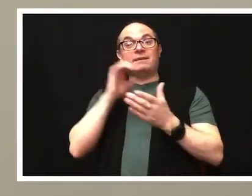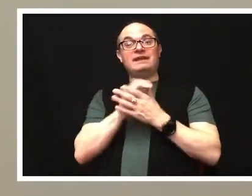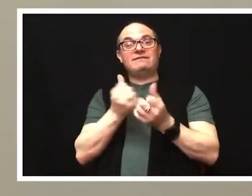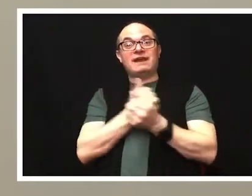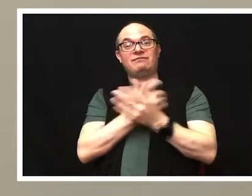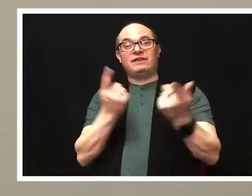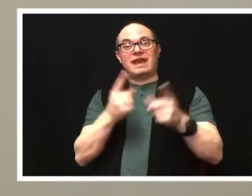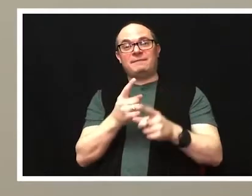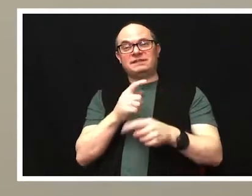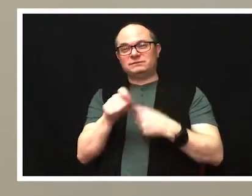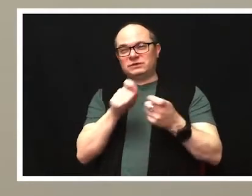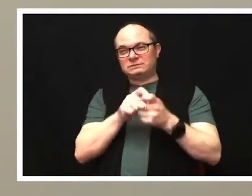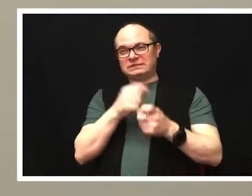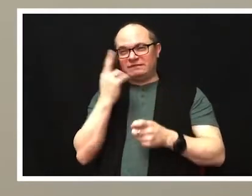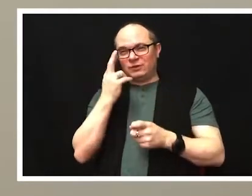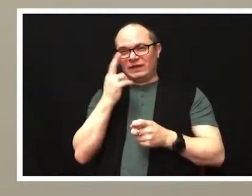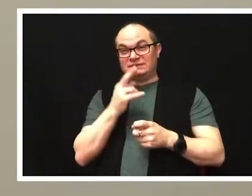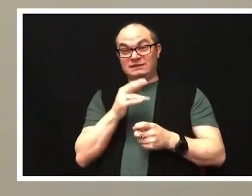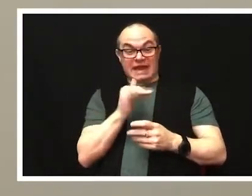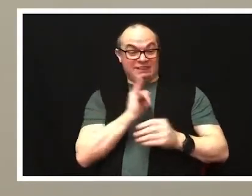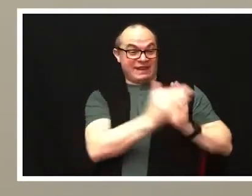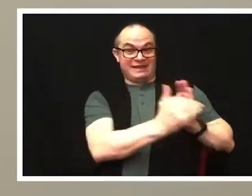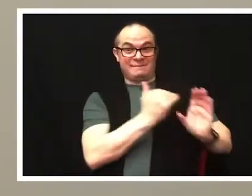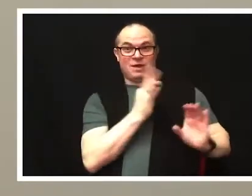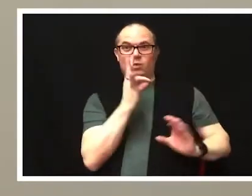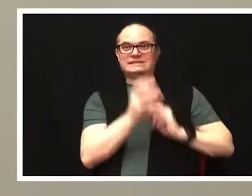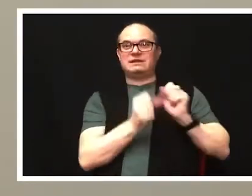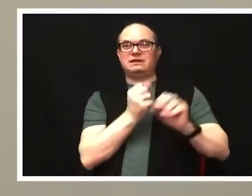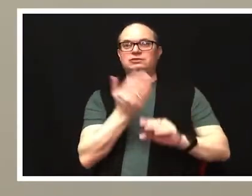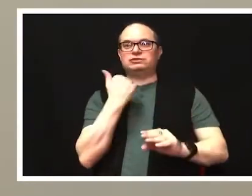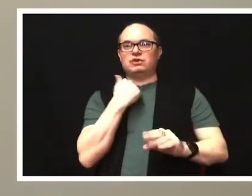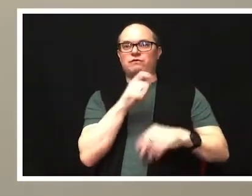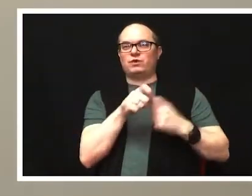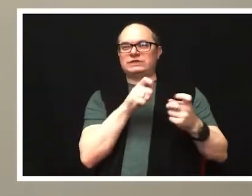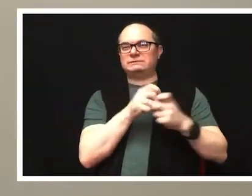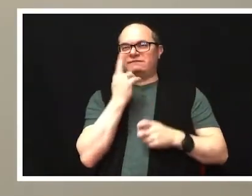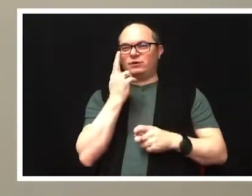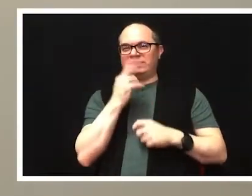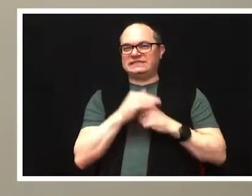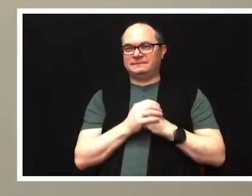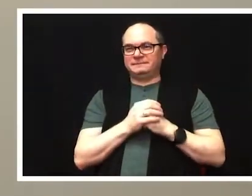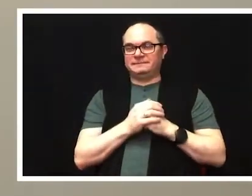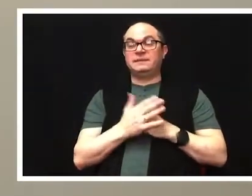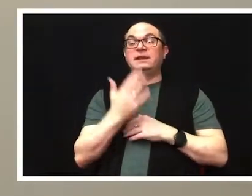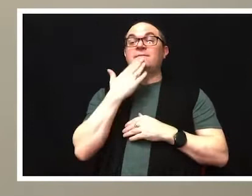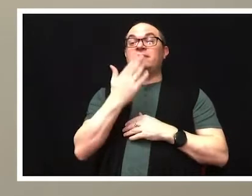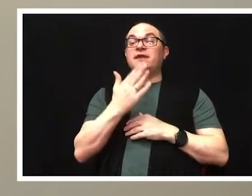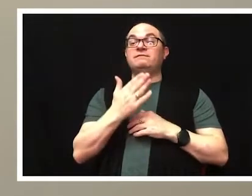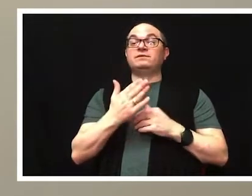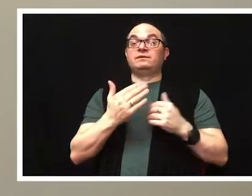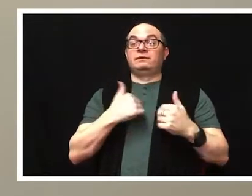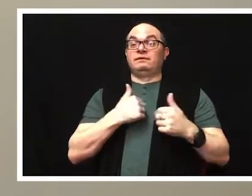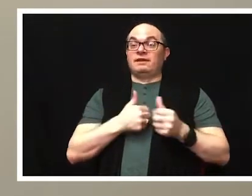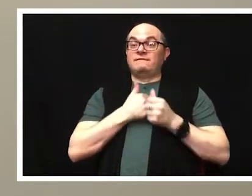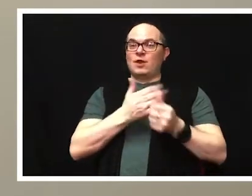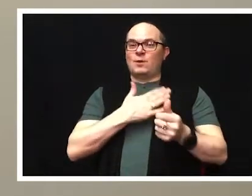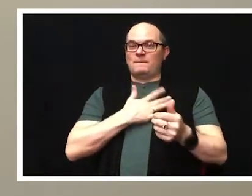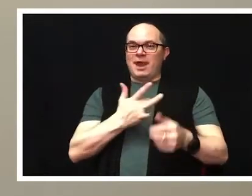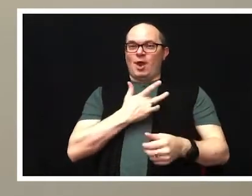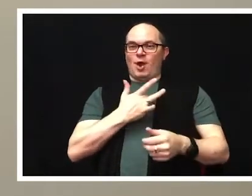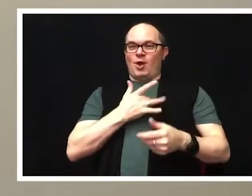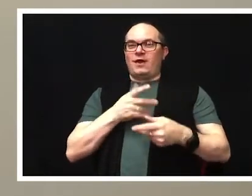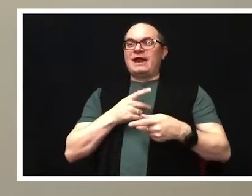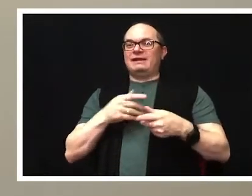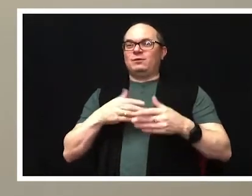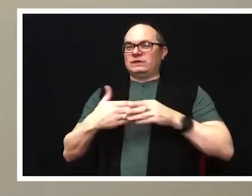for a reason, and I received that email 9 years ago for a purpose. I'm so thankful I followed my heart and allowed myself to be pulled